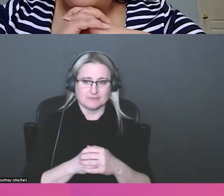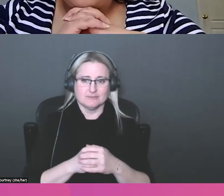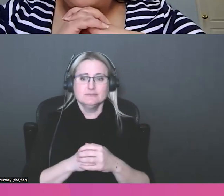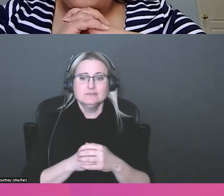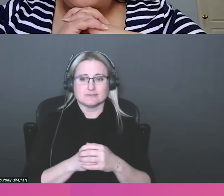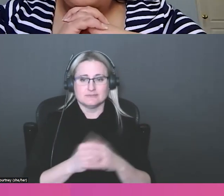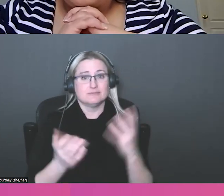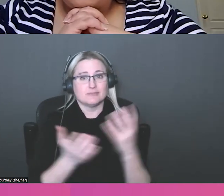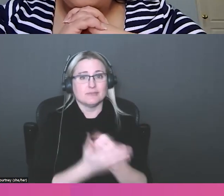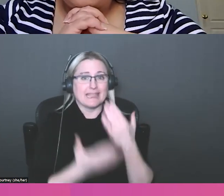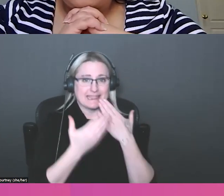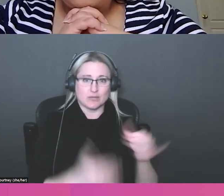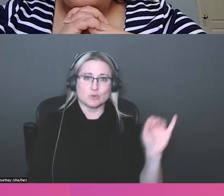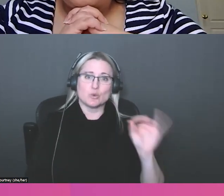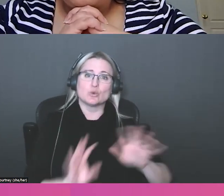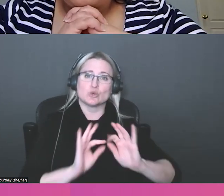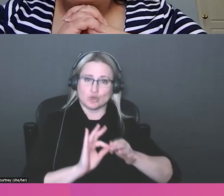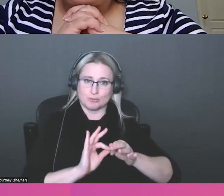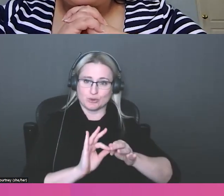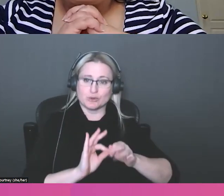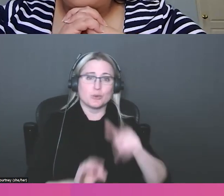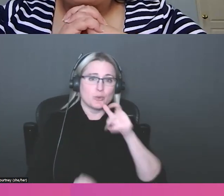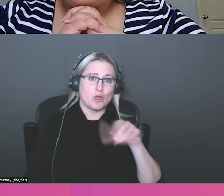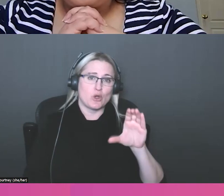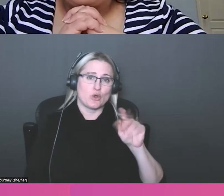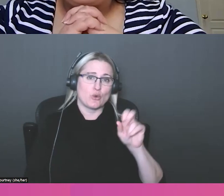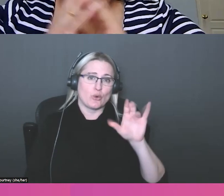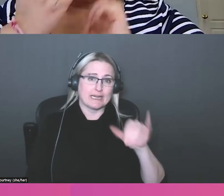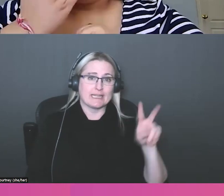this opportunity to thank our ASL interpreters, Courtney and